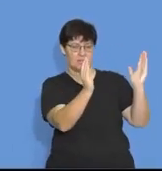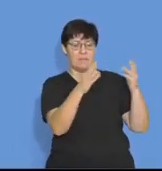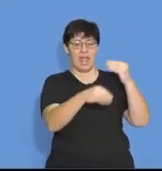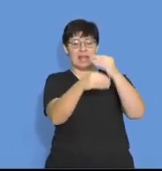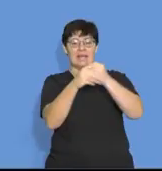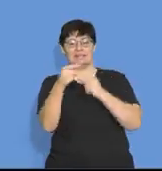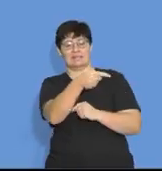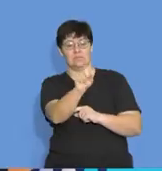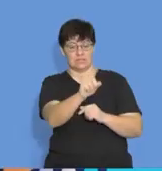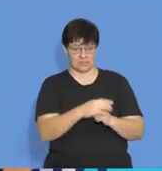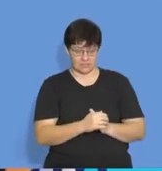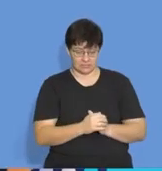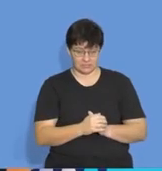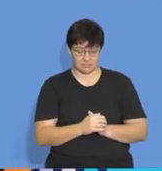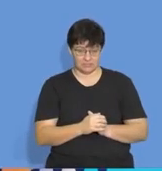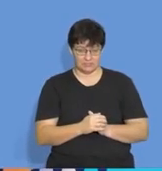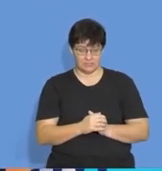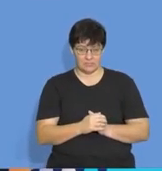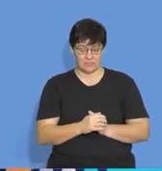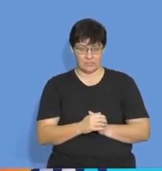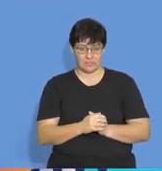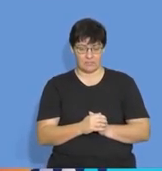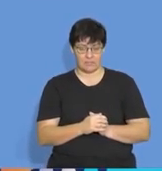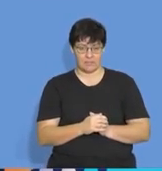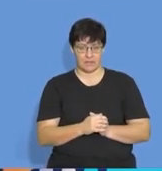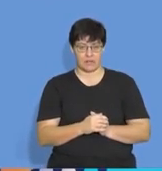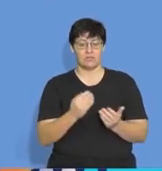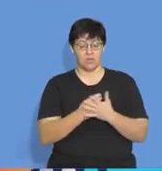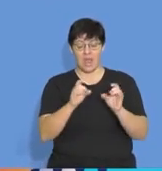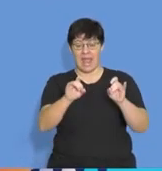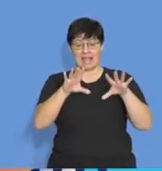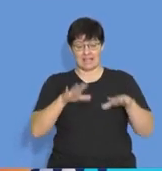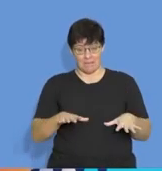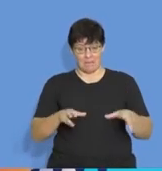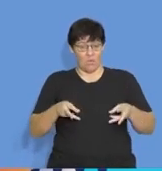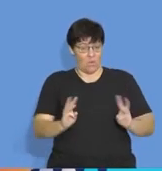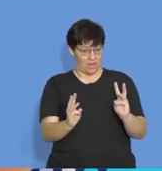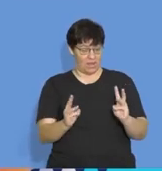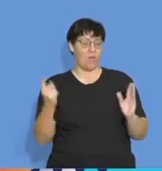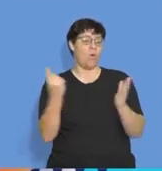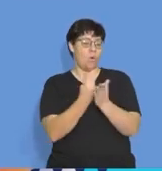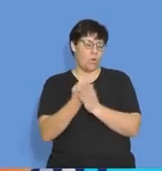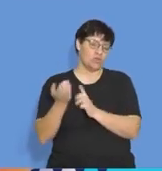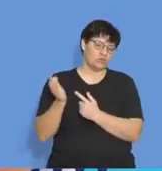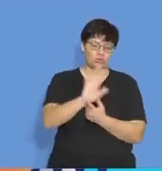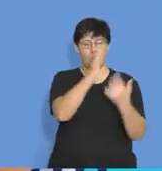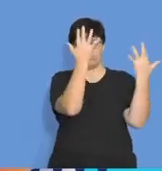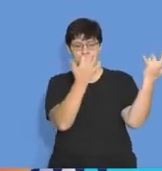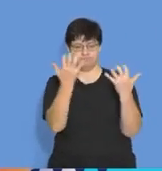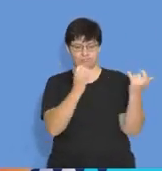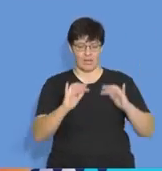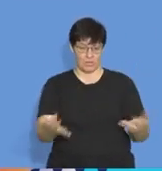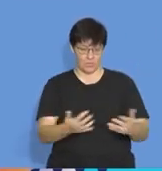right? So, as an examination technique, always show your